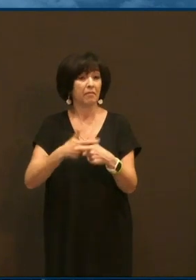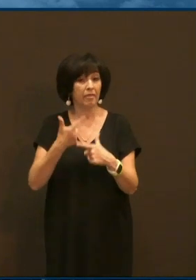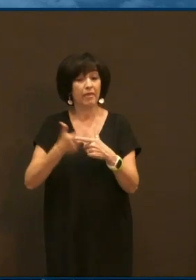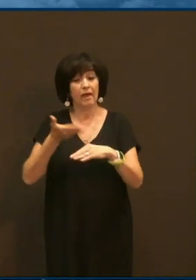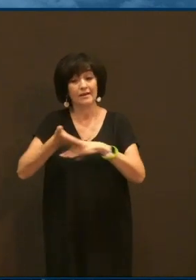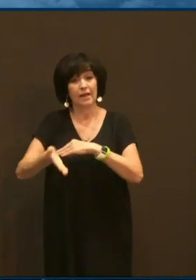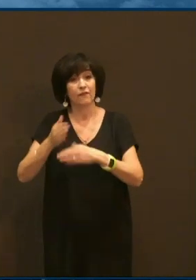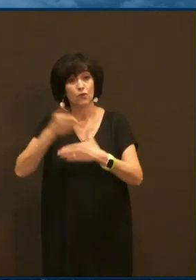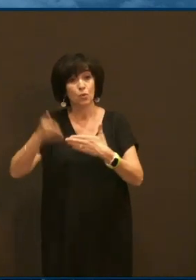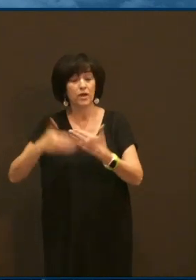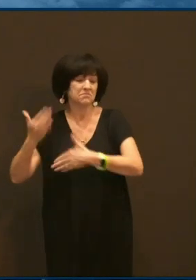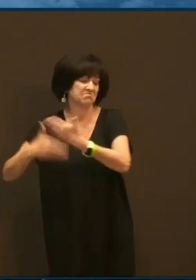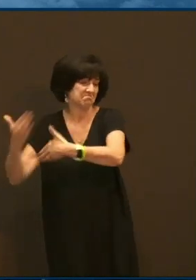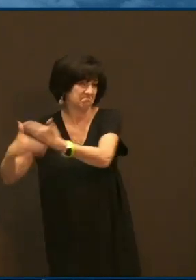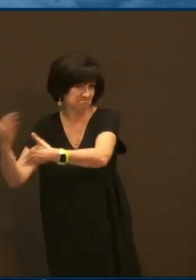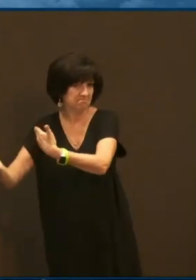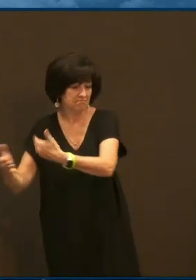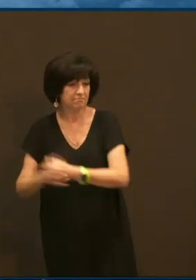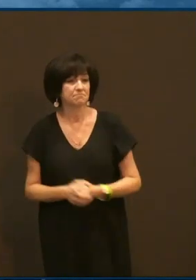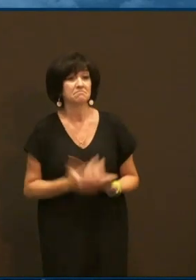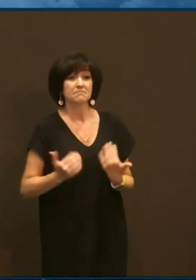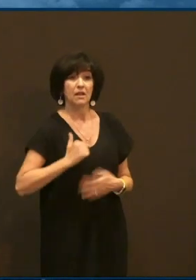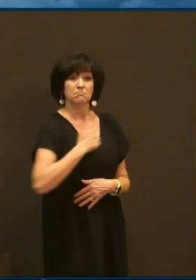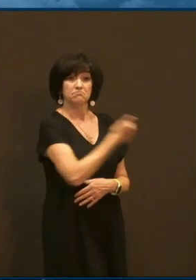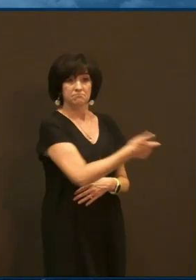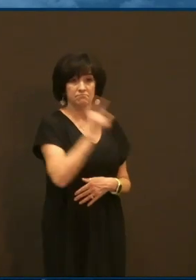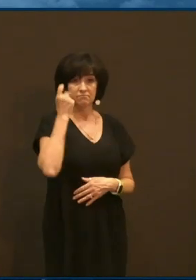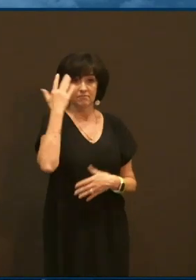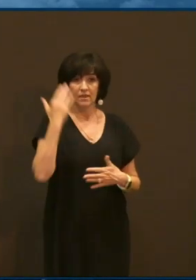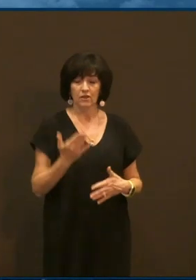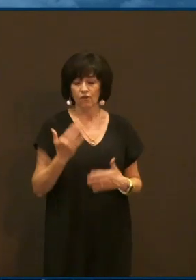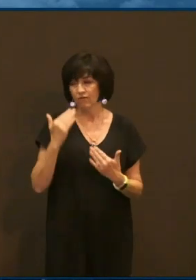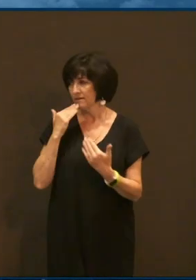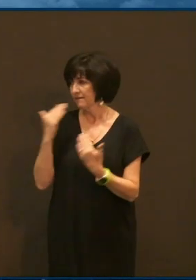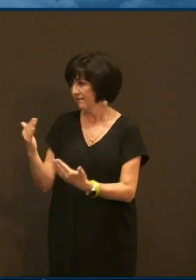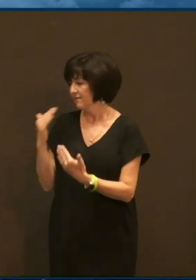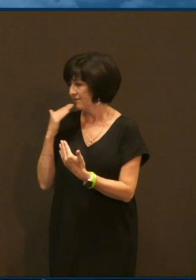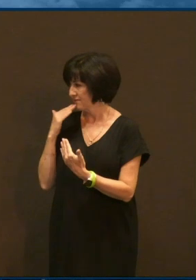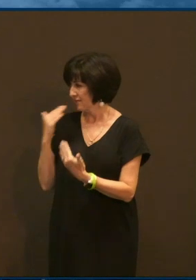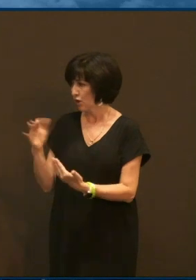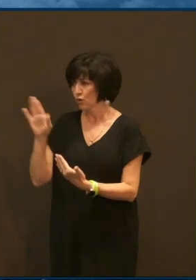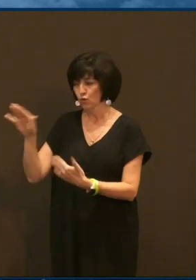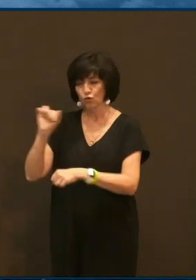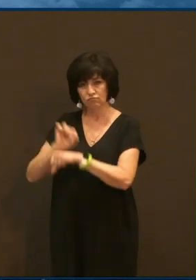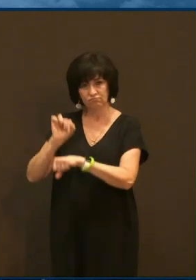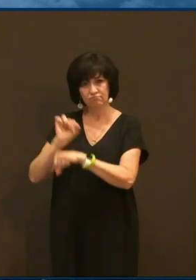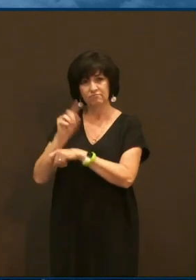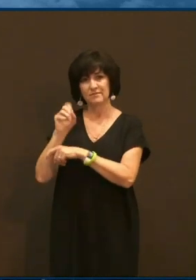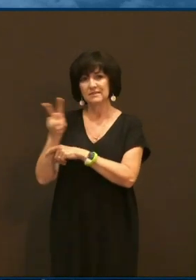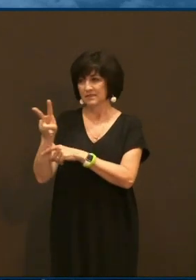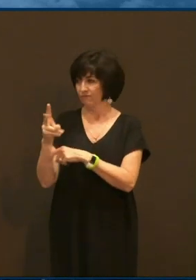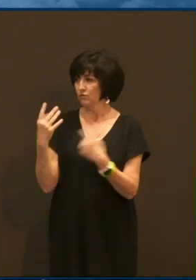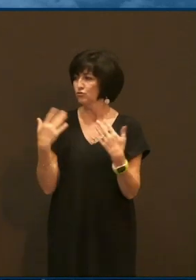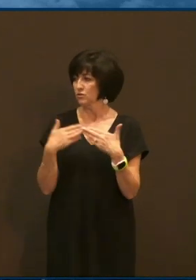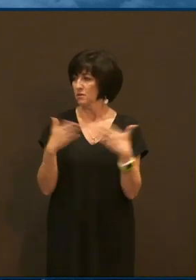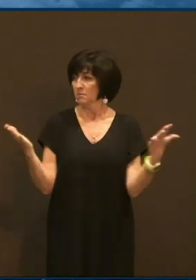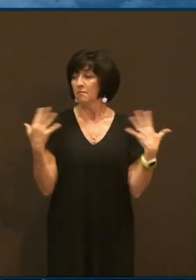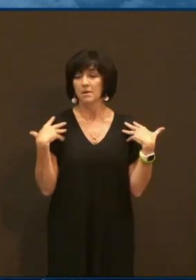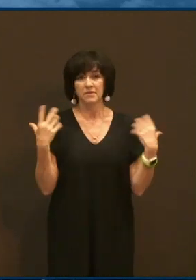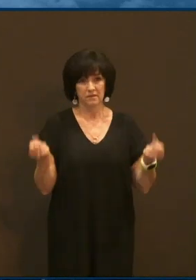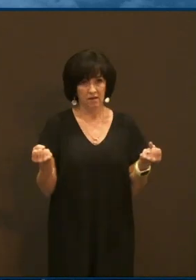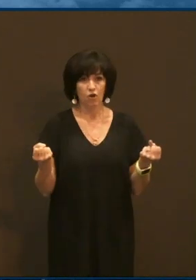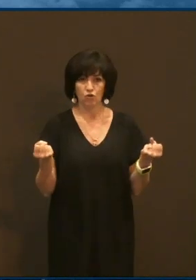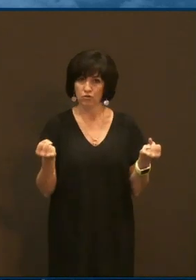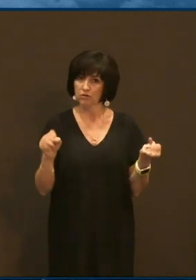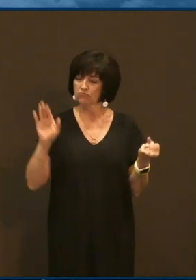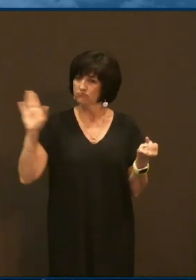that, I'm going to hand it back to you, Governor. Yeah, thank you, Dr. Rattay, and thank you to your employees there at the Division of Public Health for